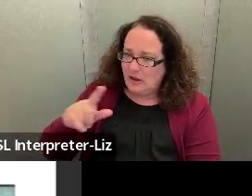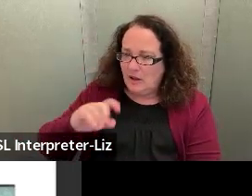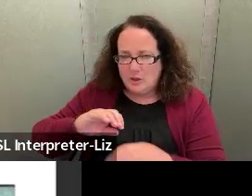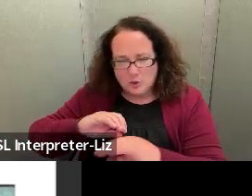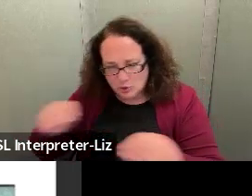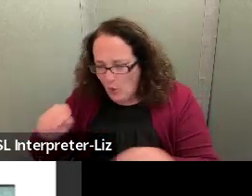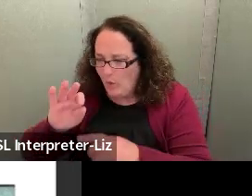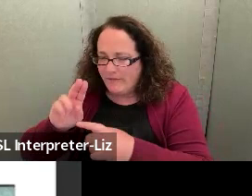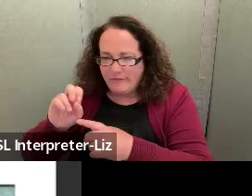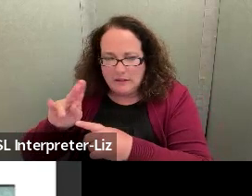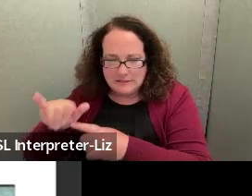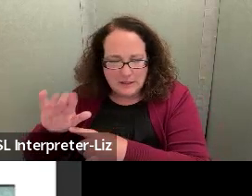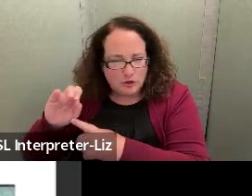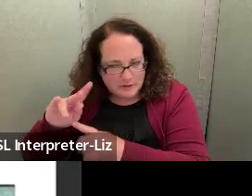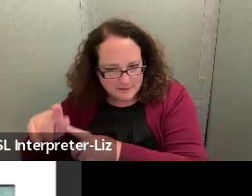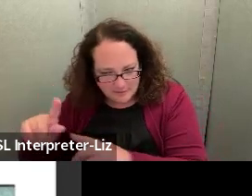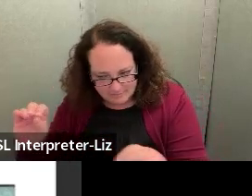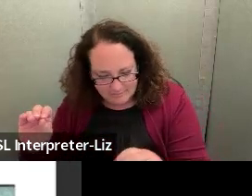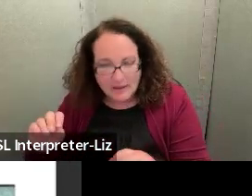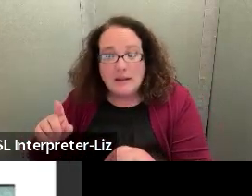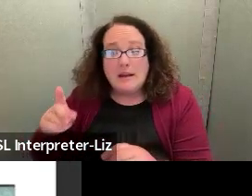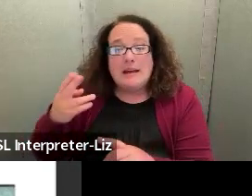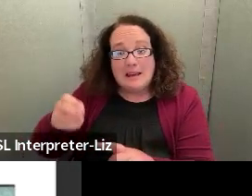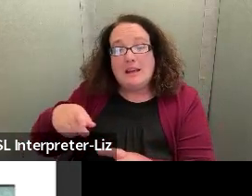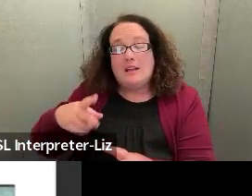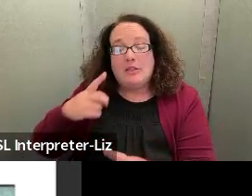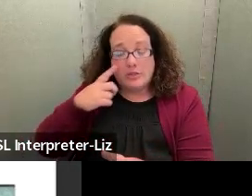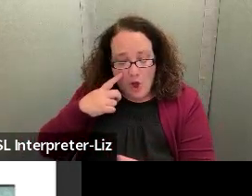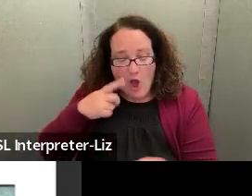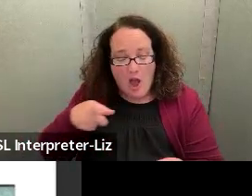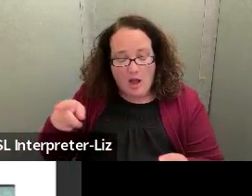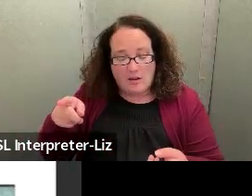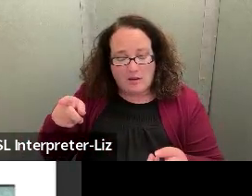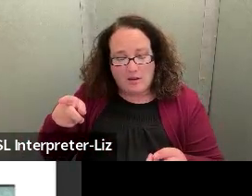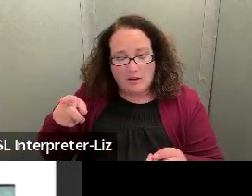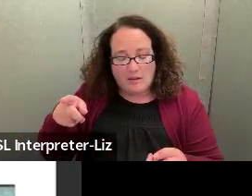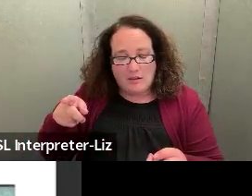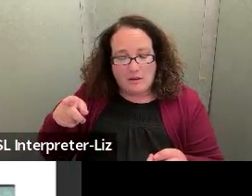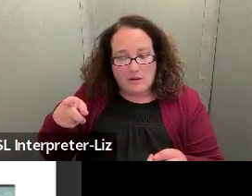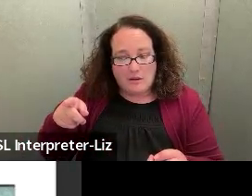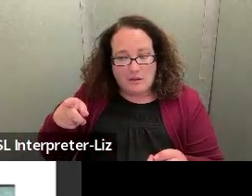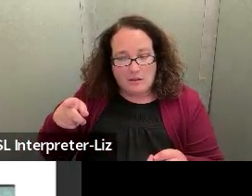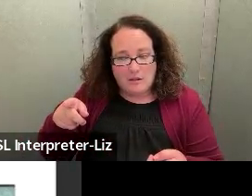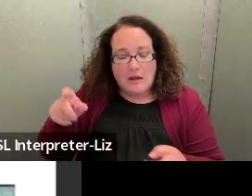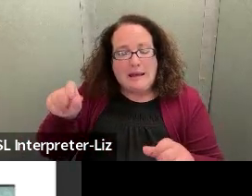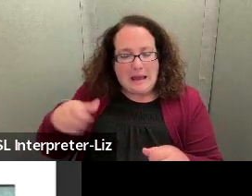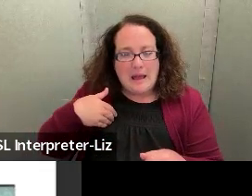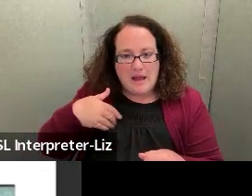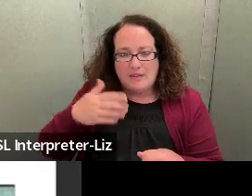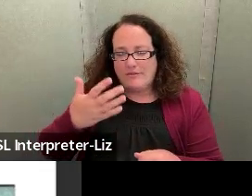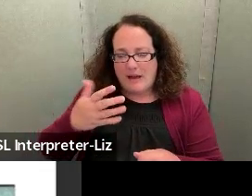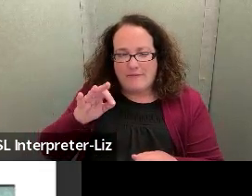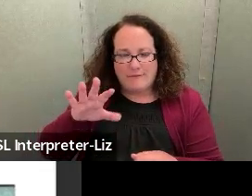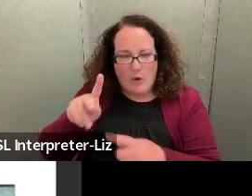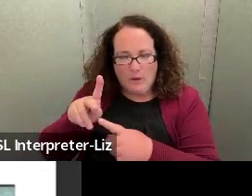quasi chemists. So he didn't believe it. He thought that he was seeing twinning, but it turns out you can have five-fold symmetry. It's a little